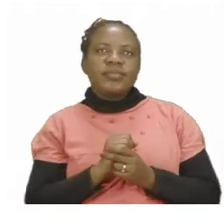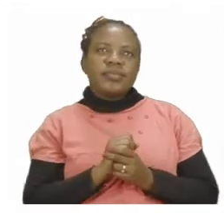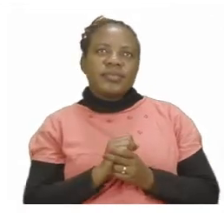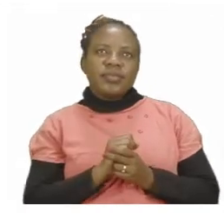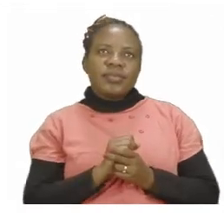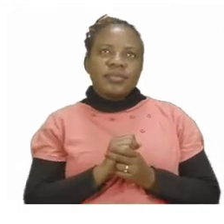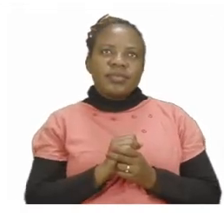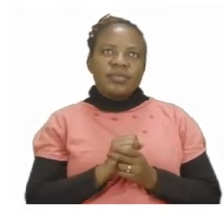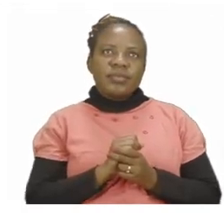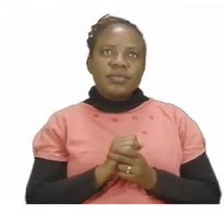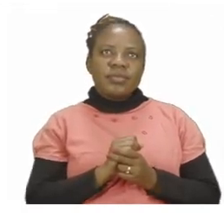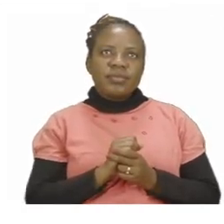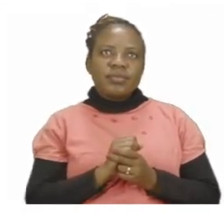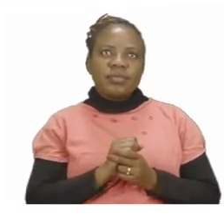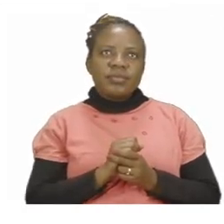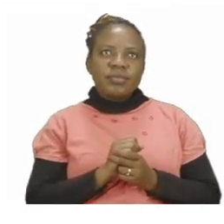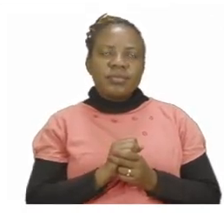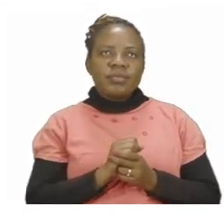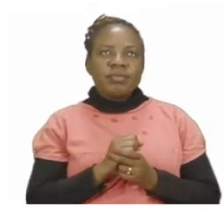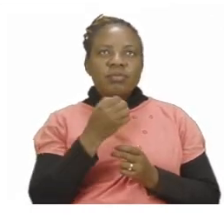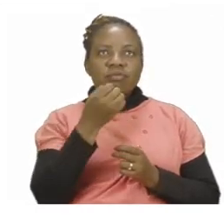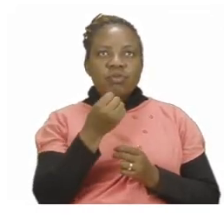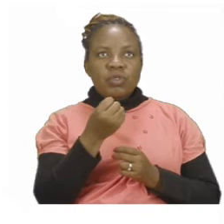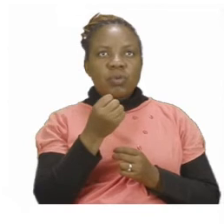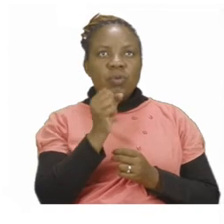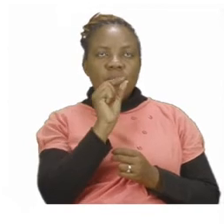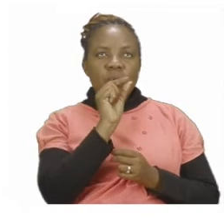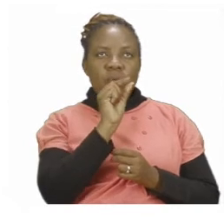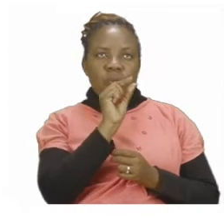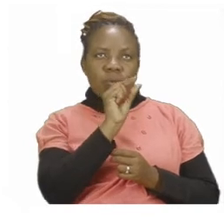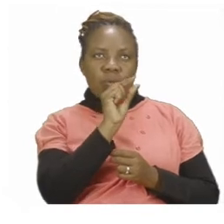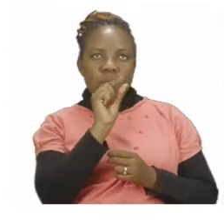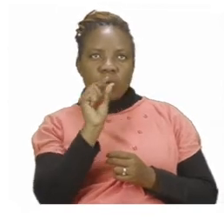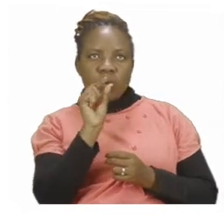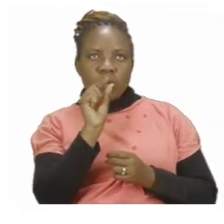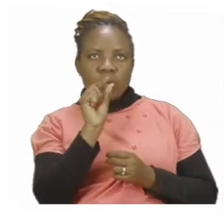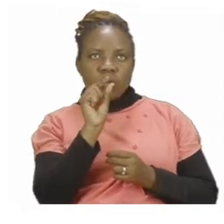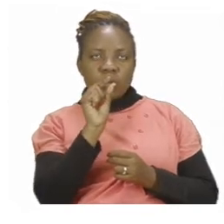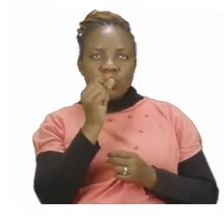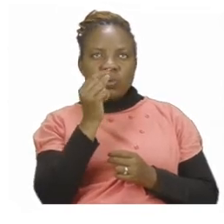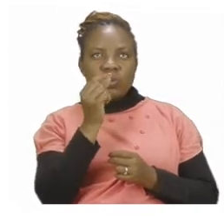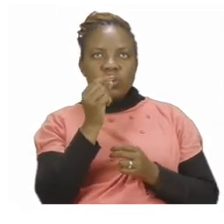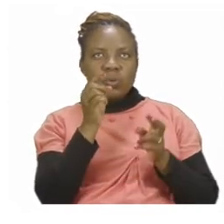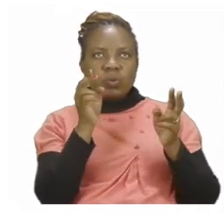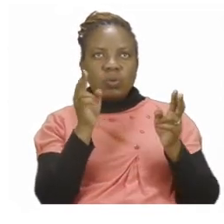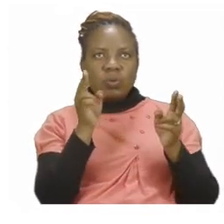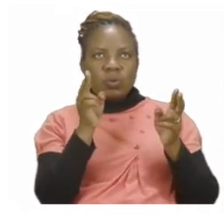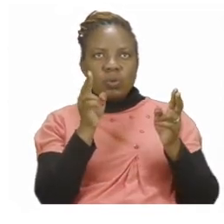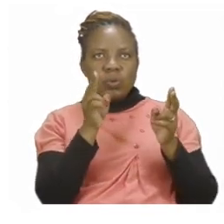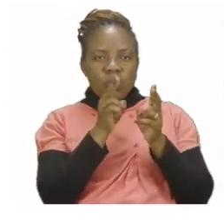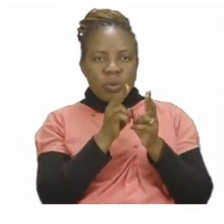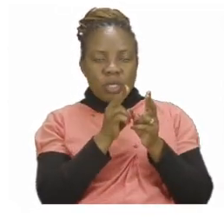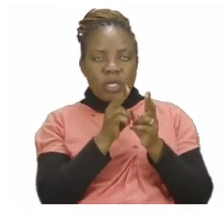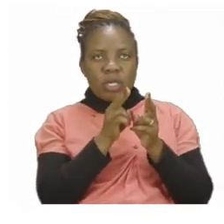So the words that we have there, you have to take the one word and write the